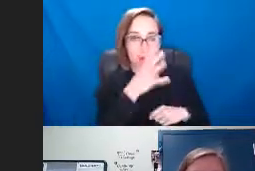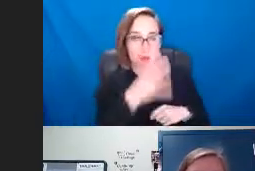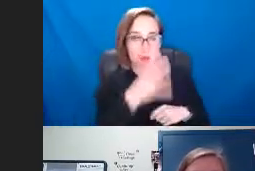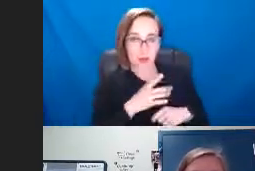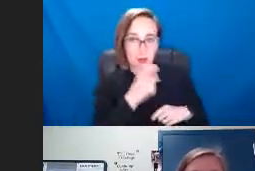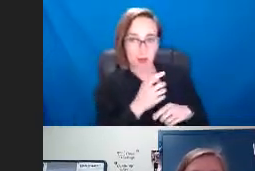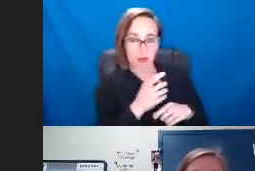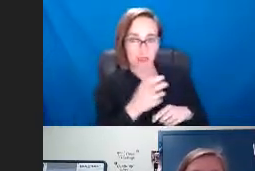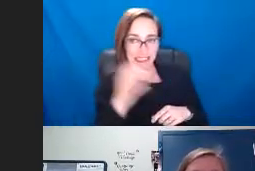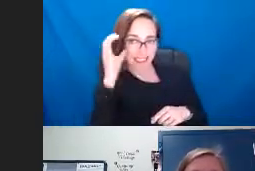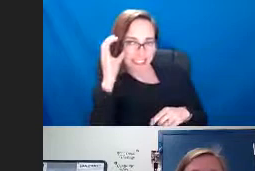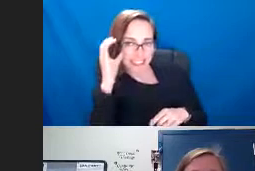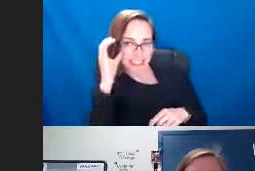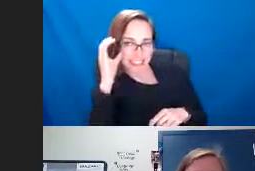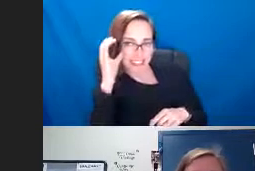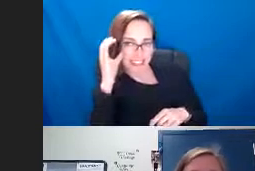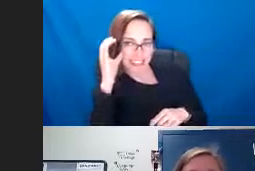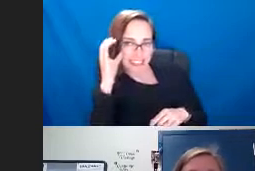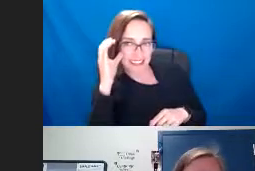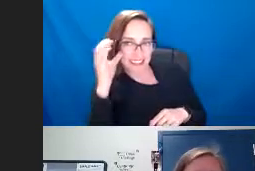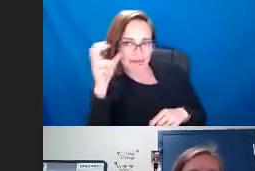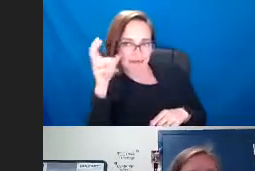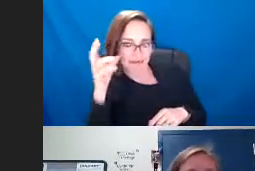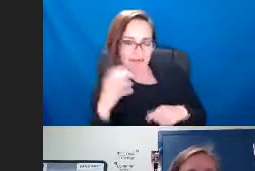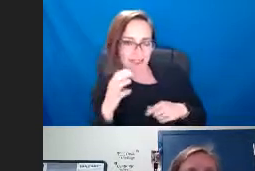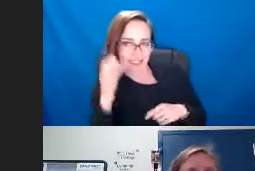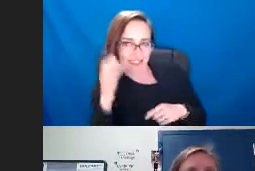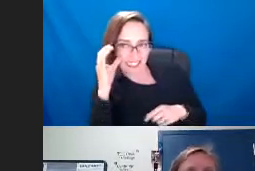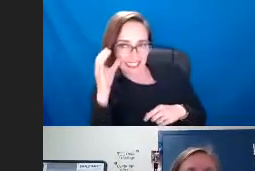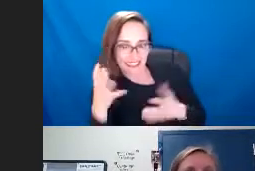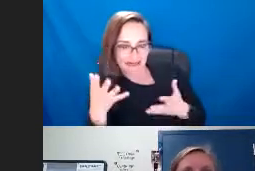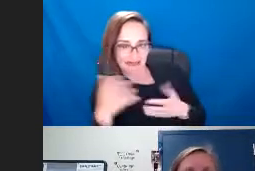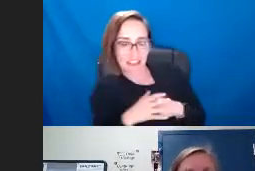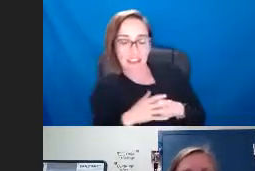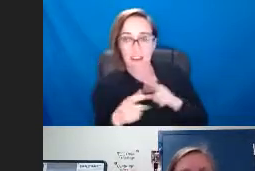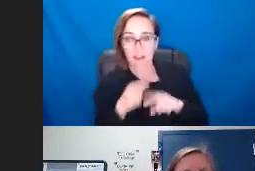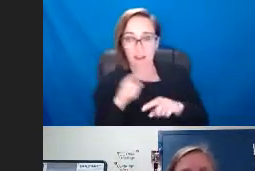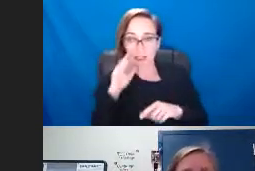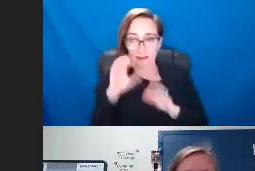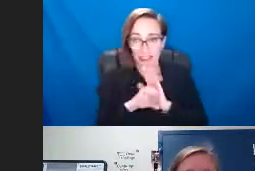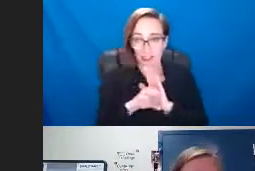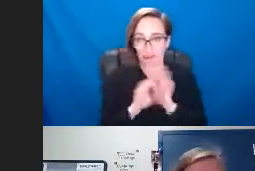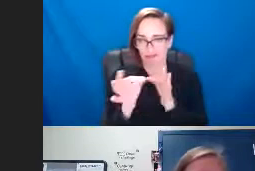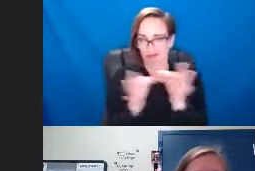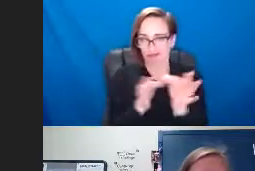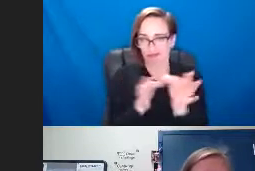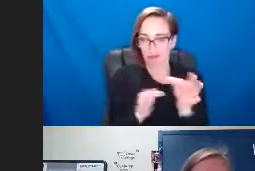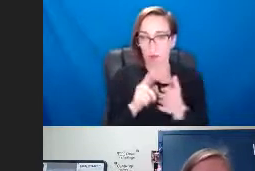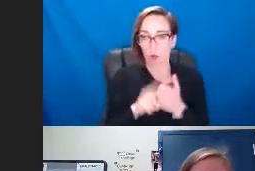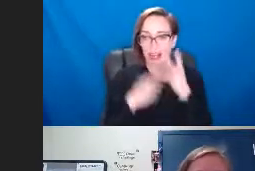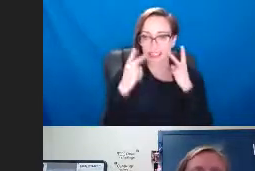is the receiver. And again, from this picture, I'm going to give you a brief, this is what I